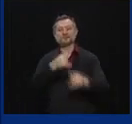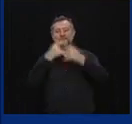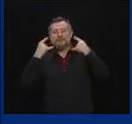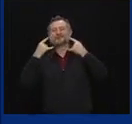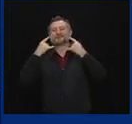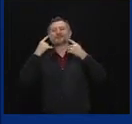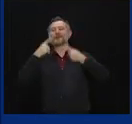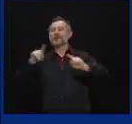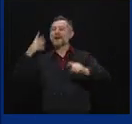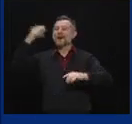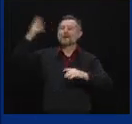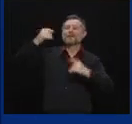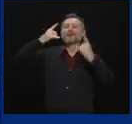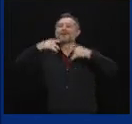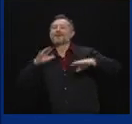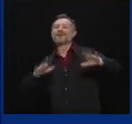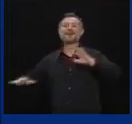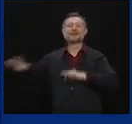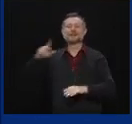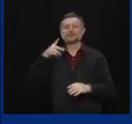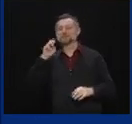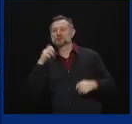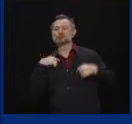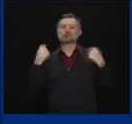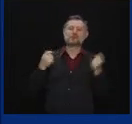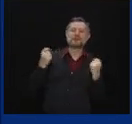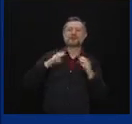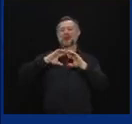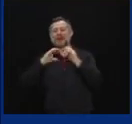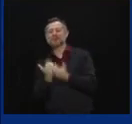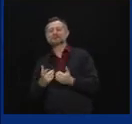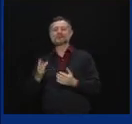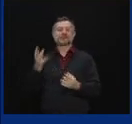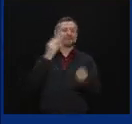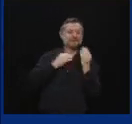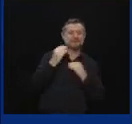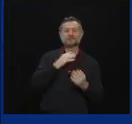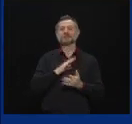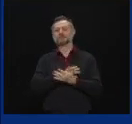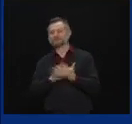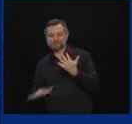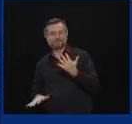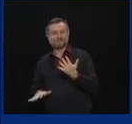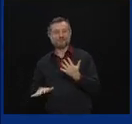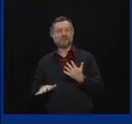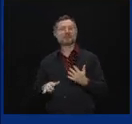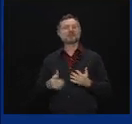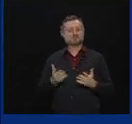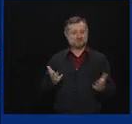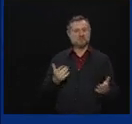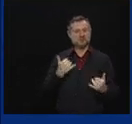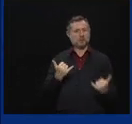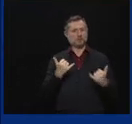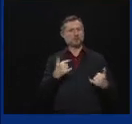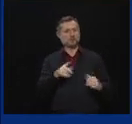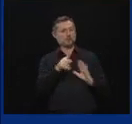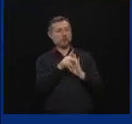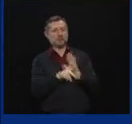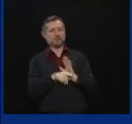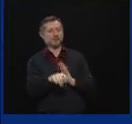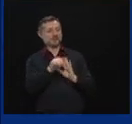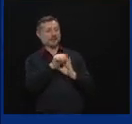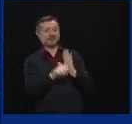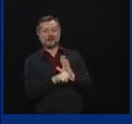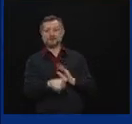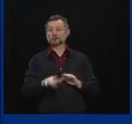outdoor gym, and while eating and drinking. There's a lot of controversy about when kids can take off masks. That is currently the protocols in the state. Children